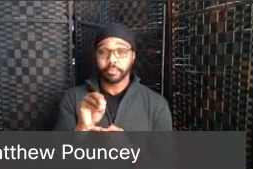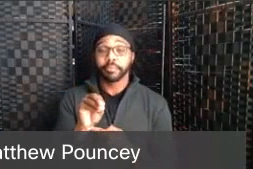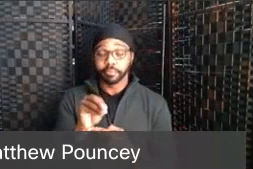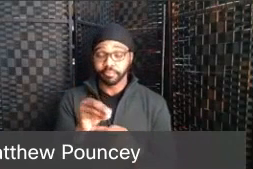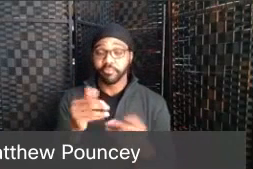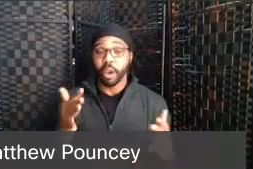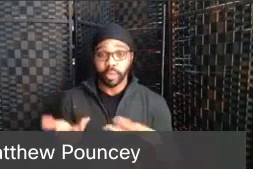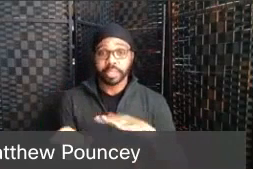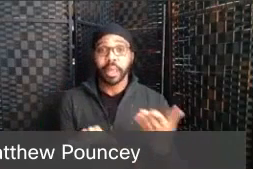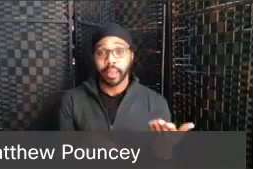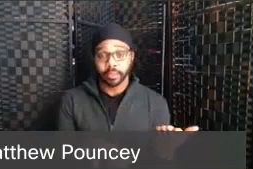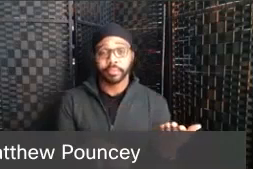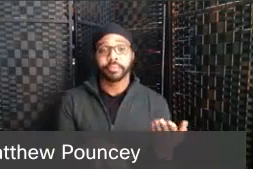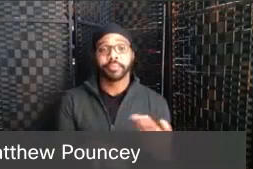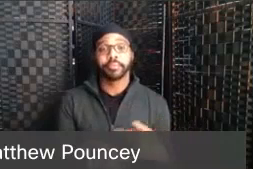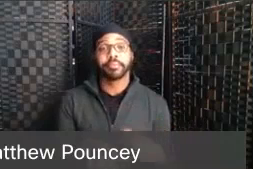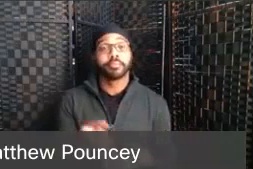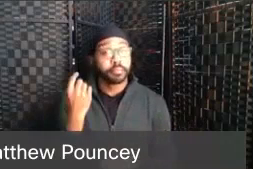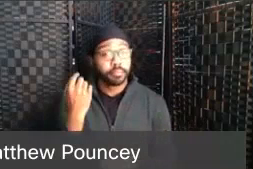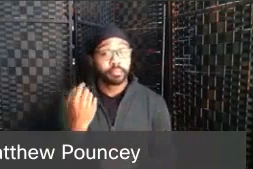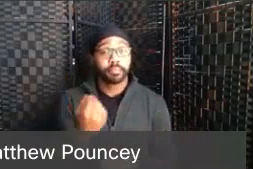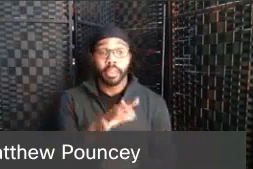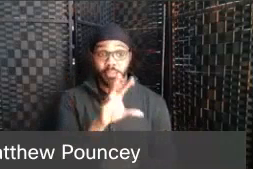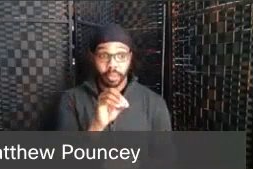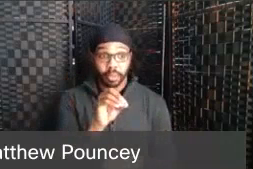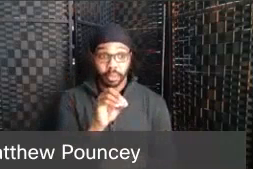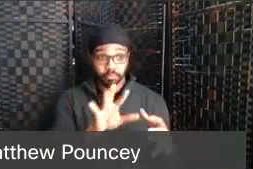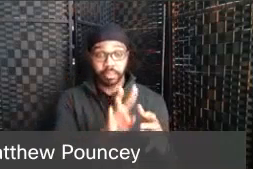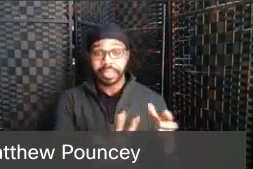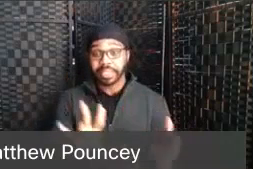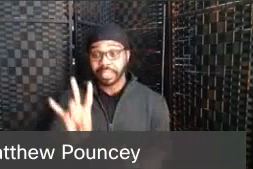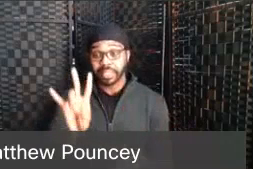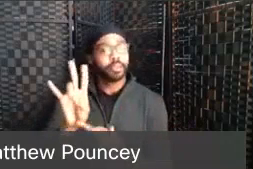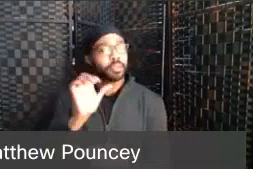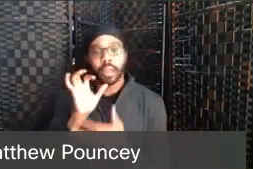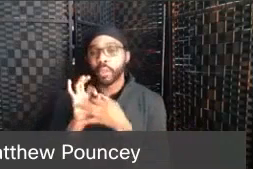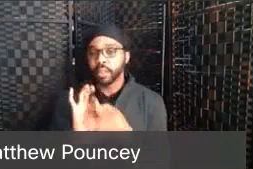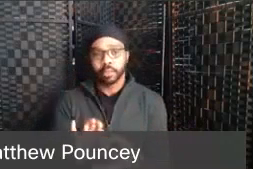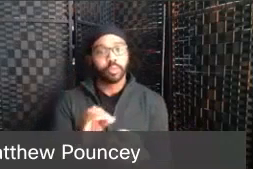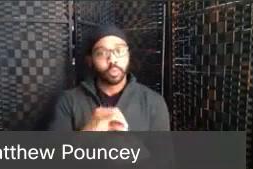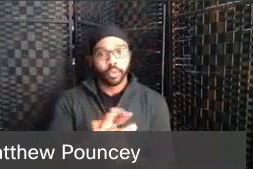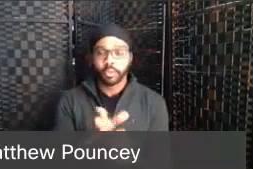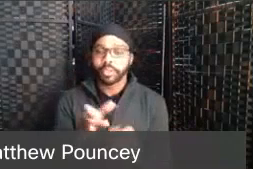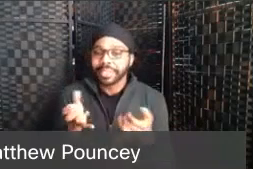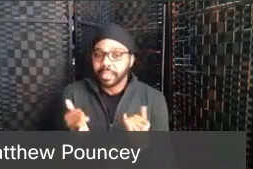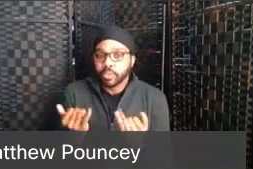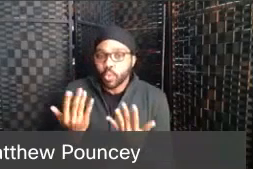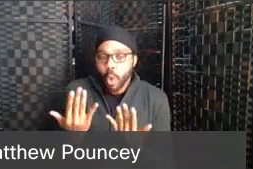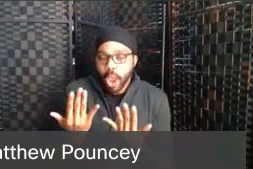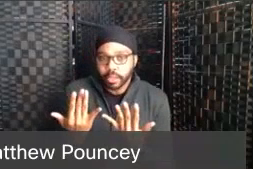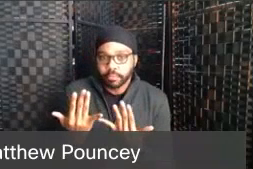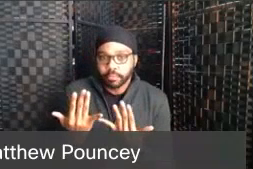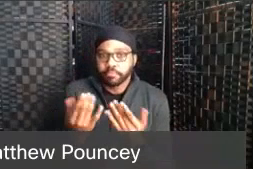died. 7 of those 50 were confirmed as not COVID related. We are still awaiting